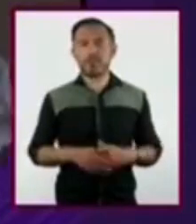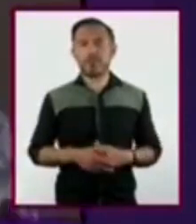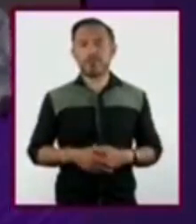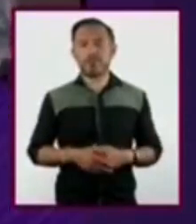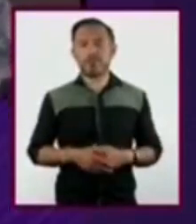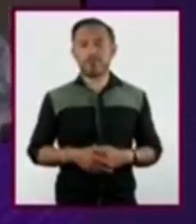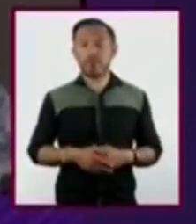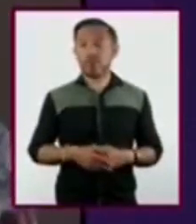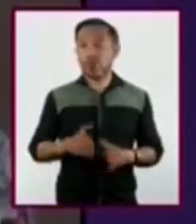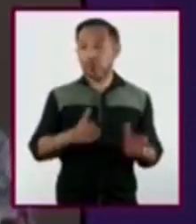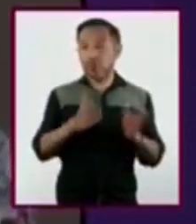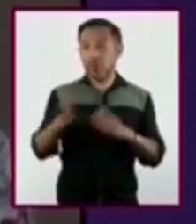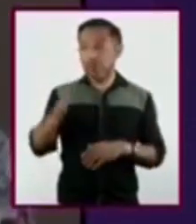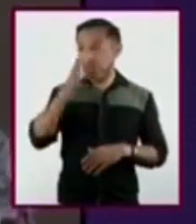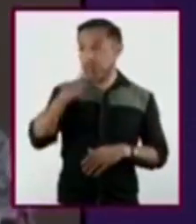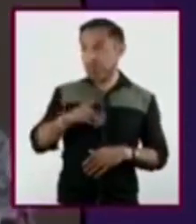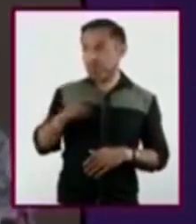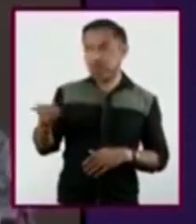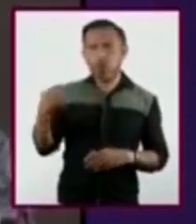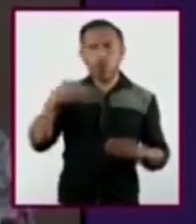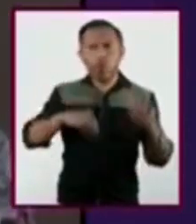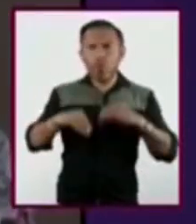What's she wearing?